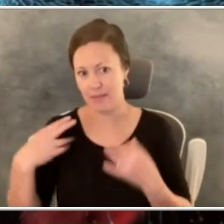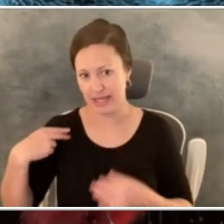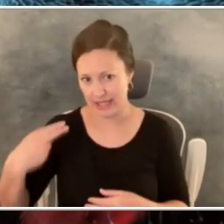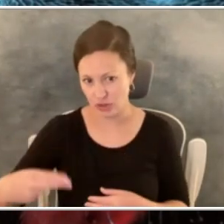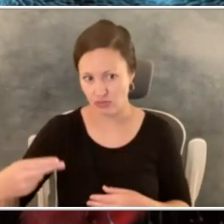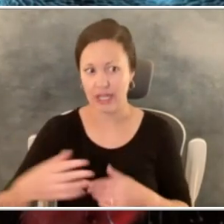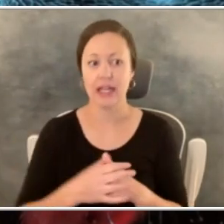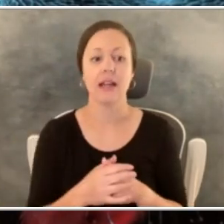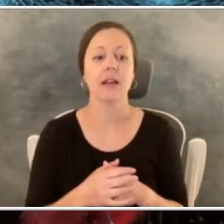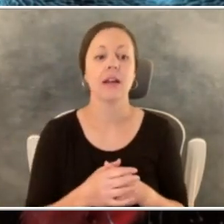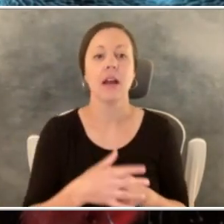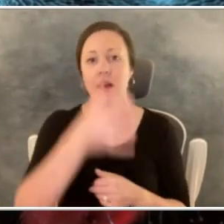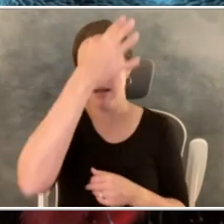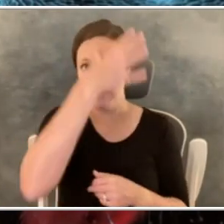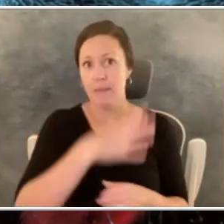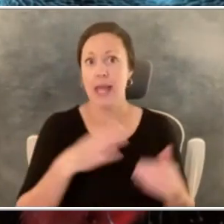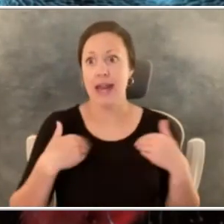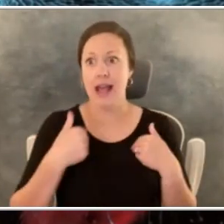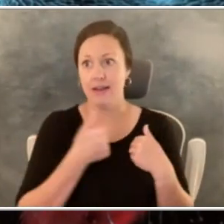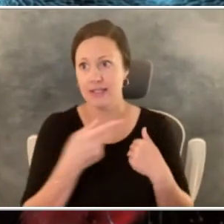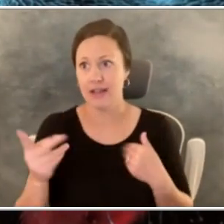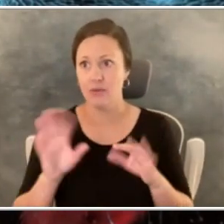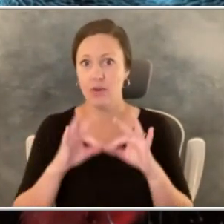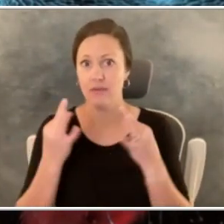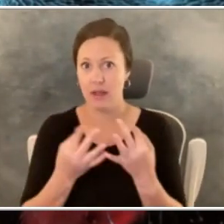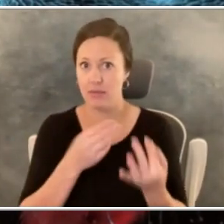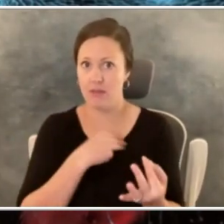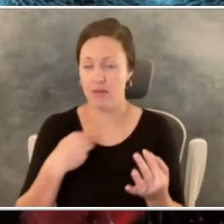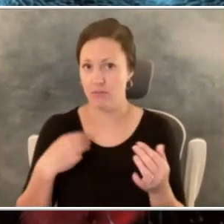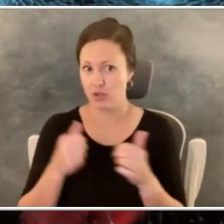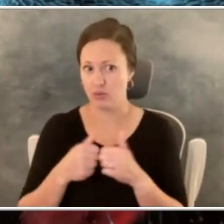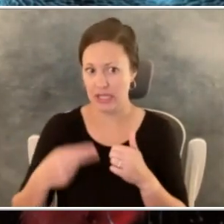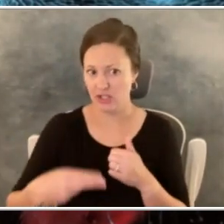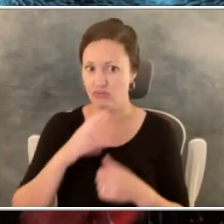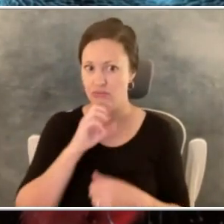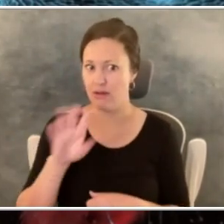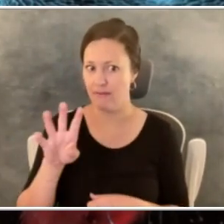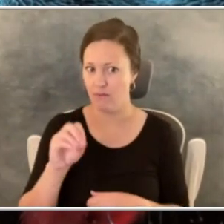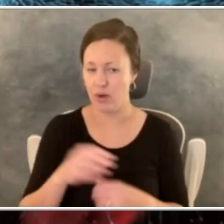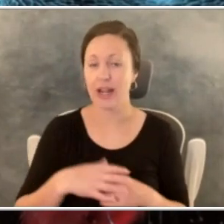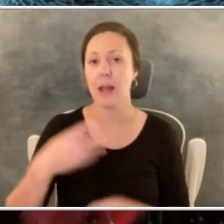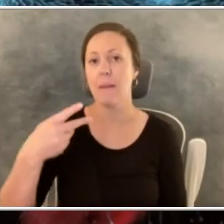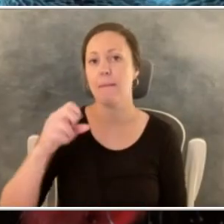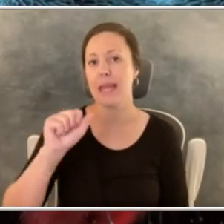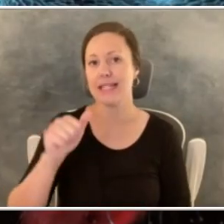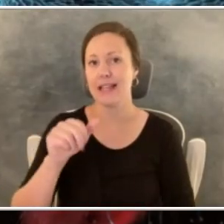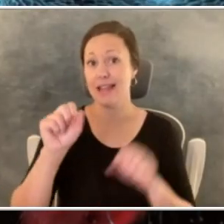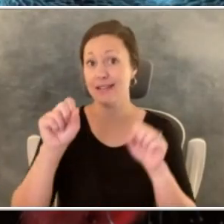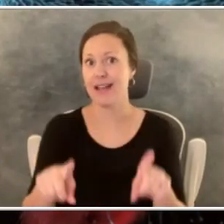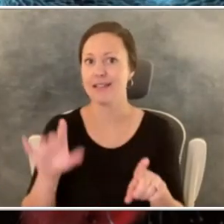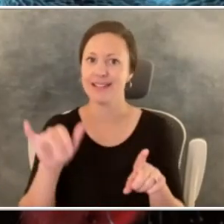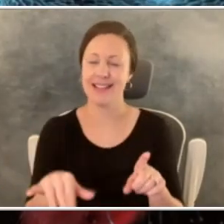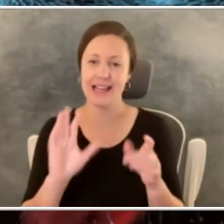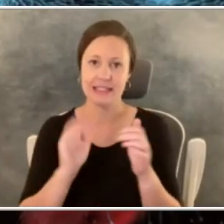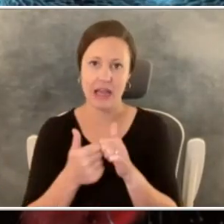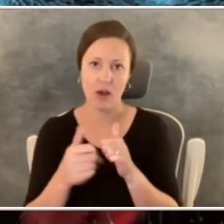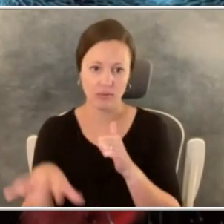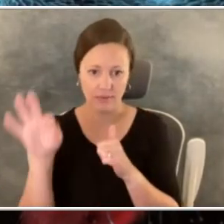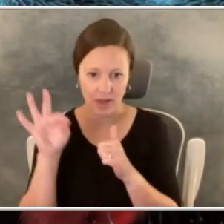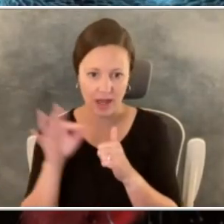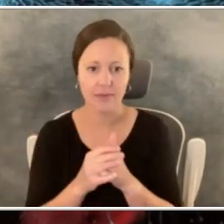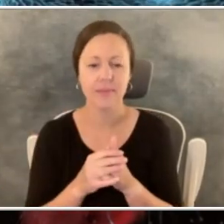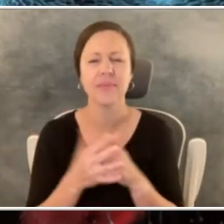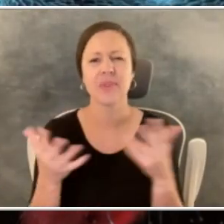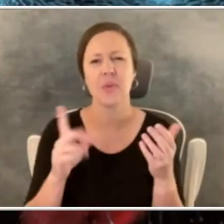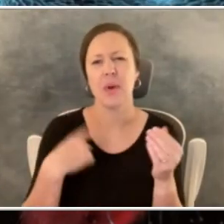several family members with a history. PSA testing remains the main screening tool. And Dr. Chen, what about digital rectal